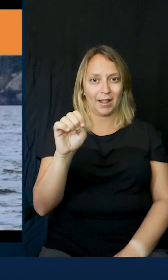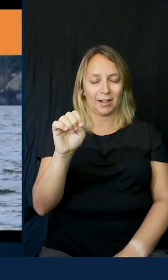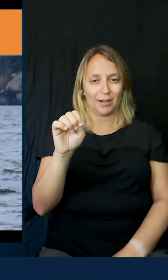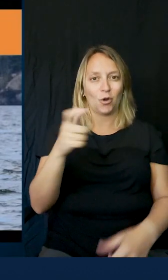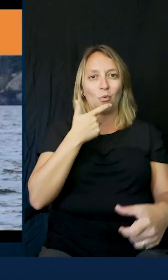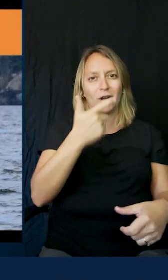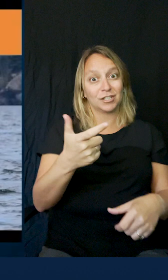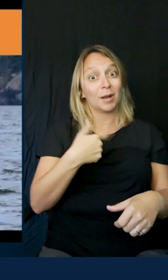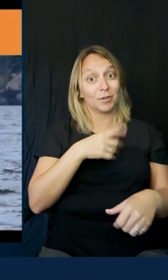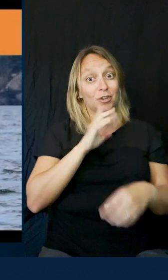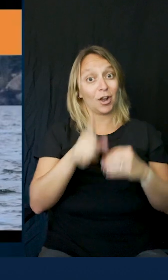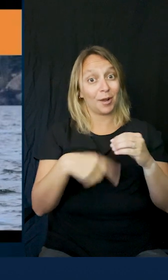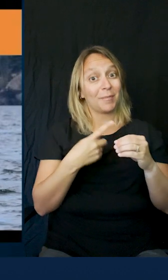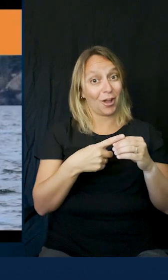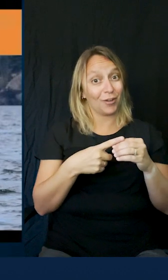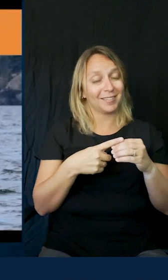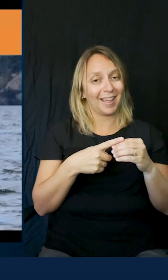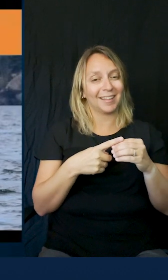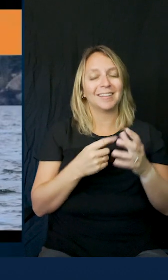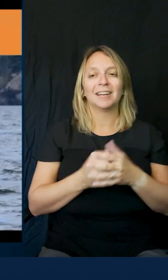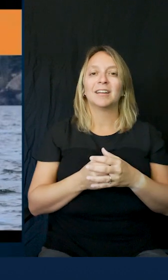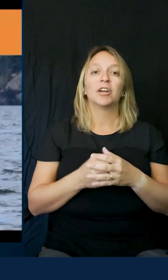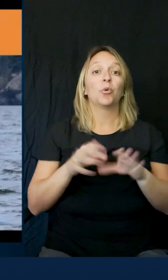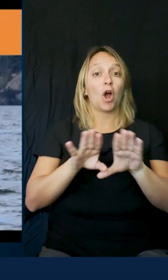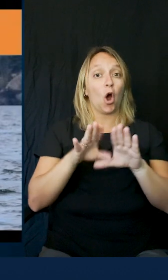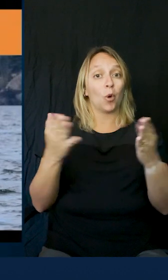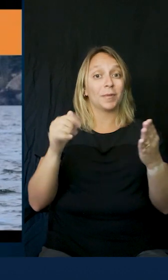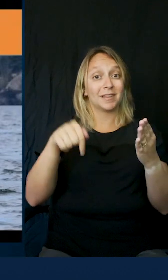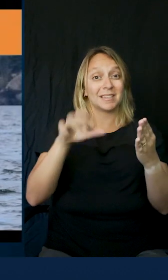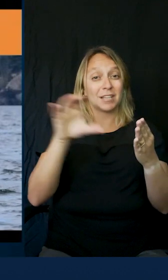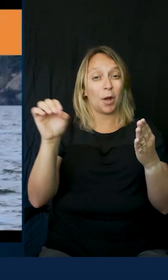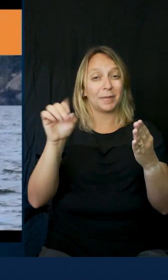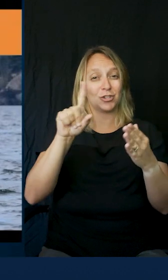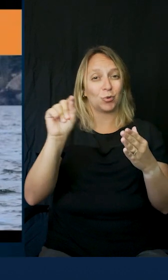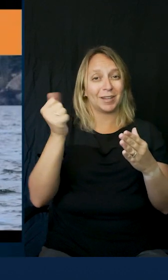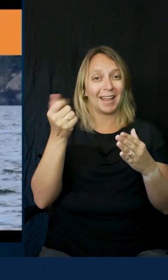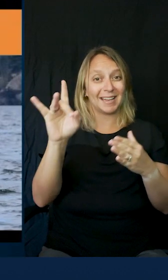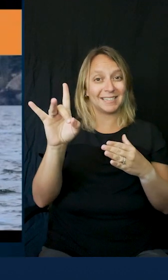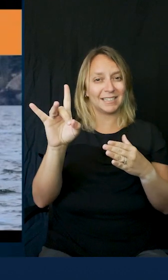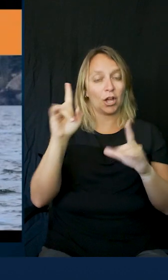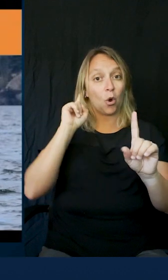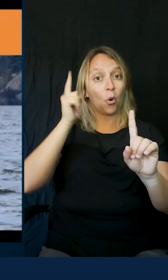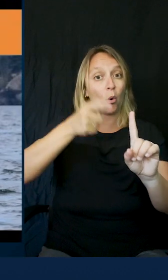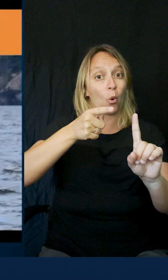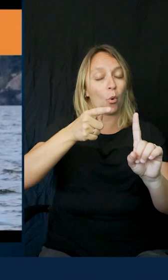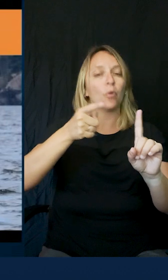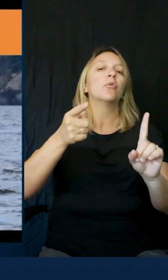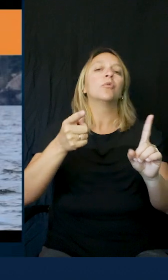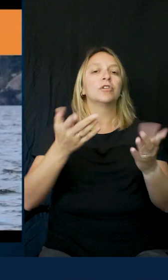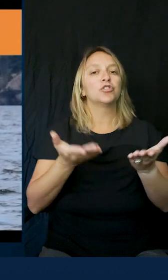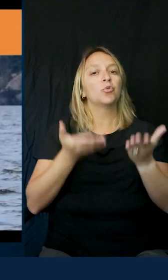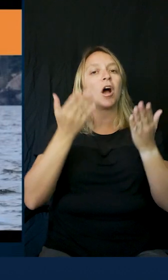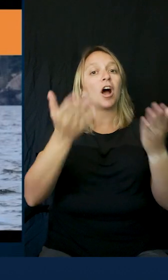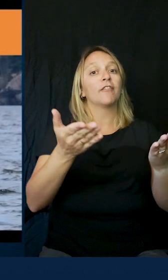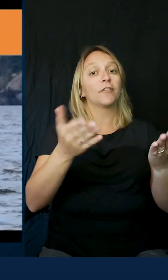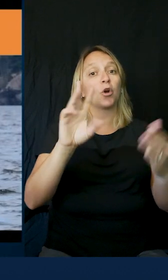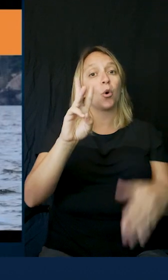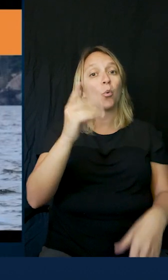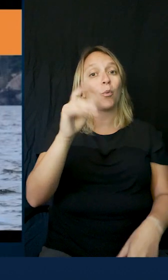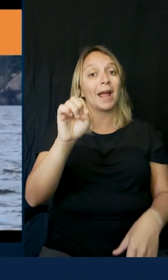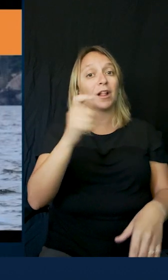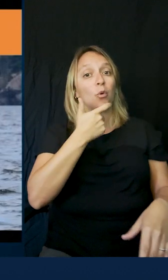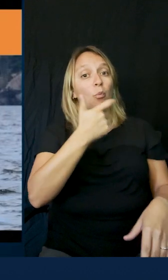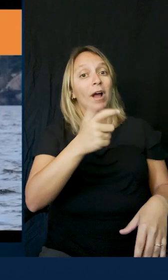whale watching. My husband and I opened this company in 2018 with the goal of operating the most sustainable whale watching tours in